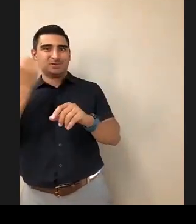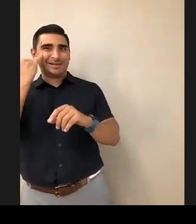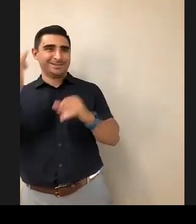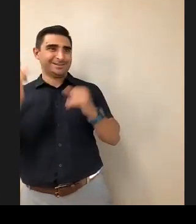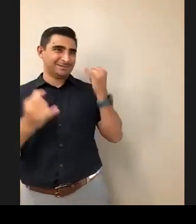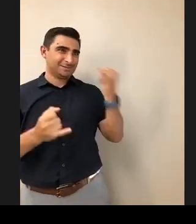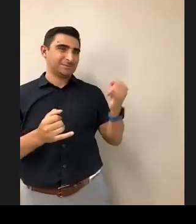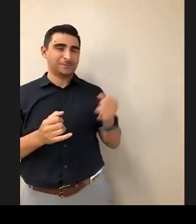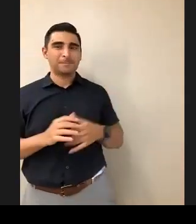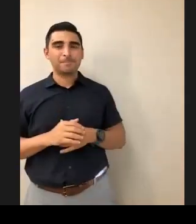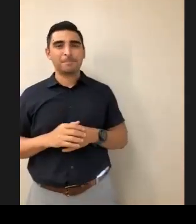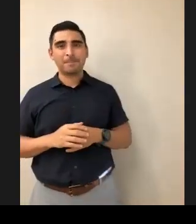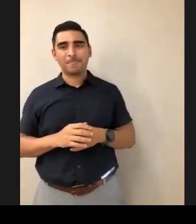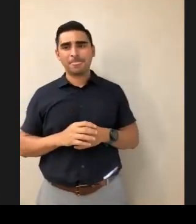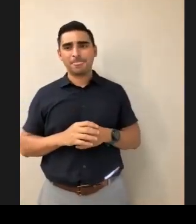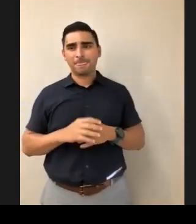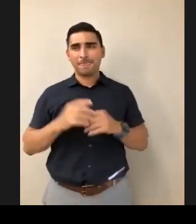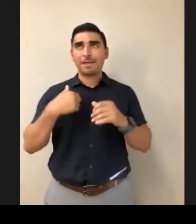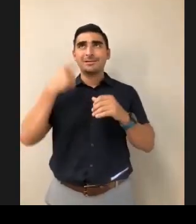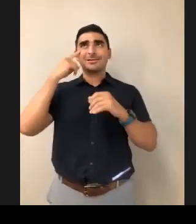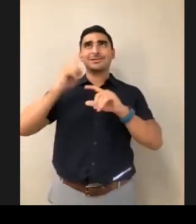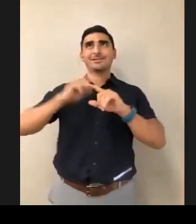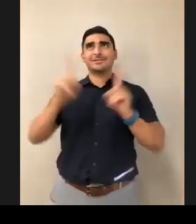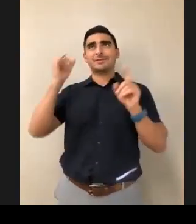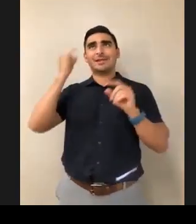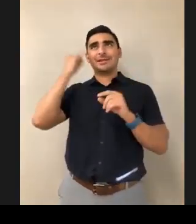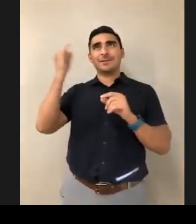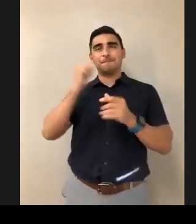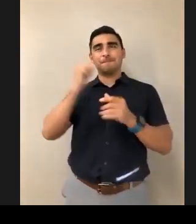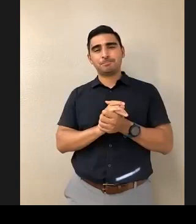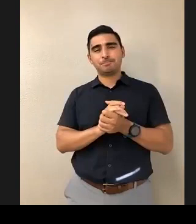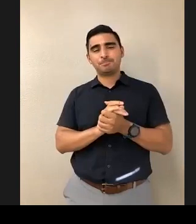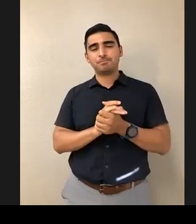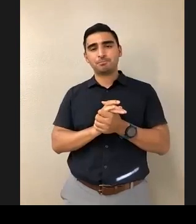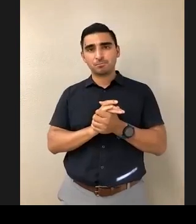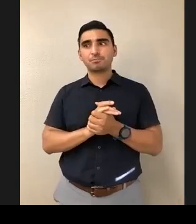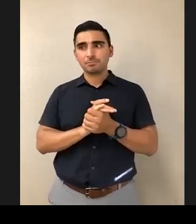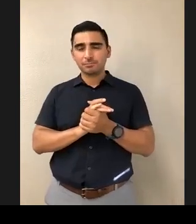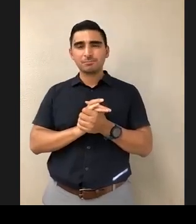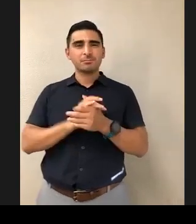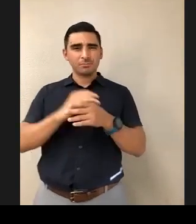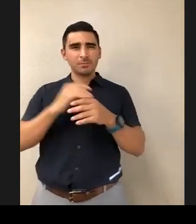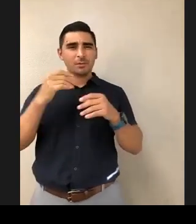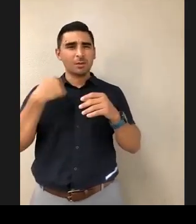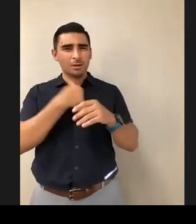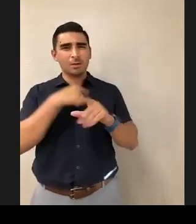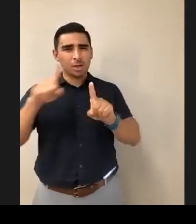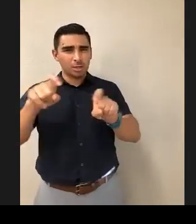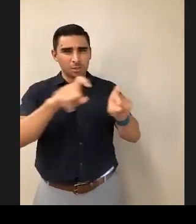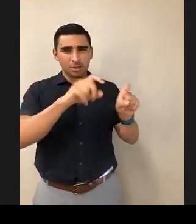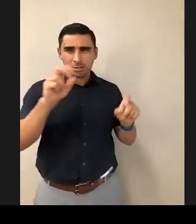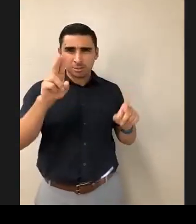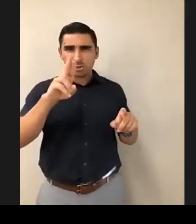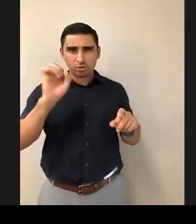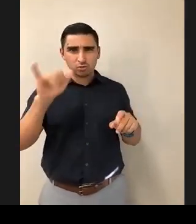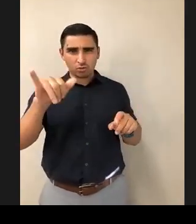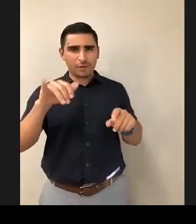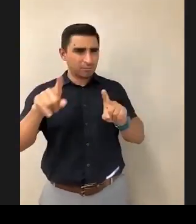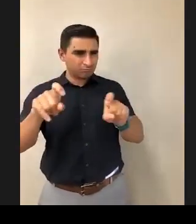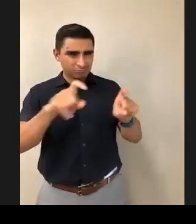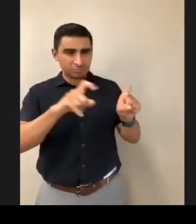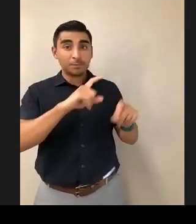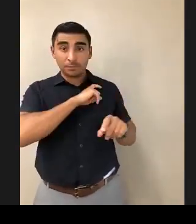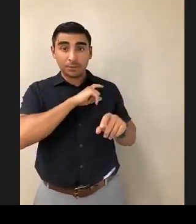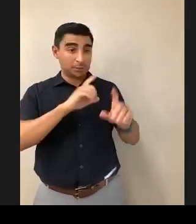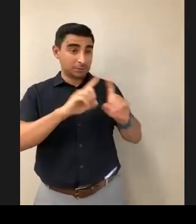I was thinking some different ideas though. One is, you know, survey after survey that asked officers, like, why did you